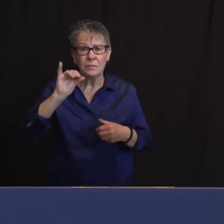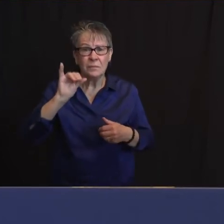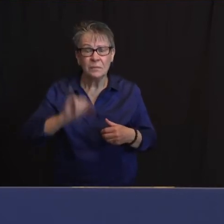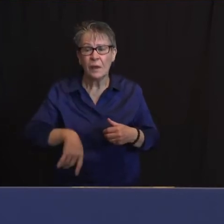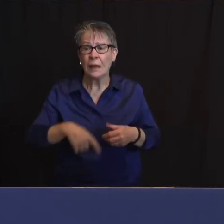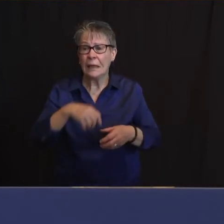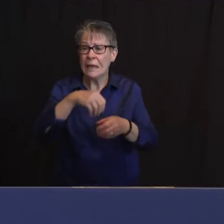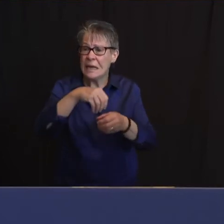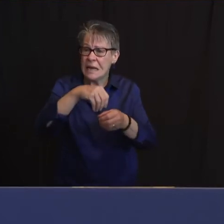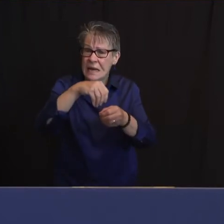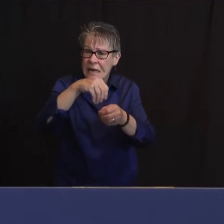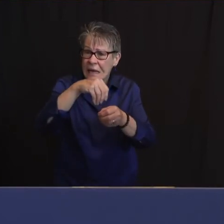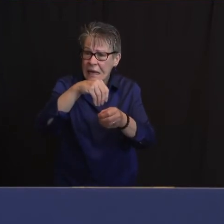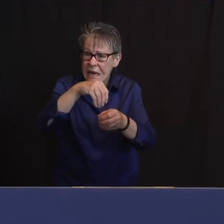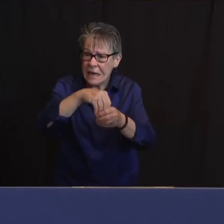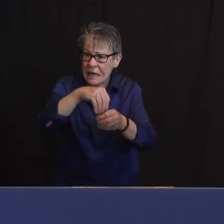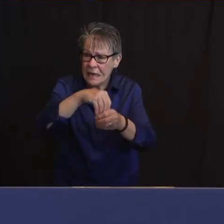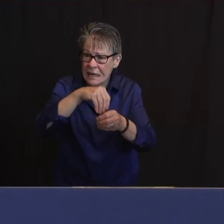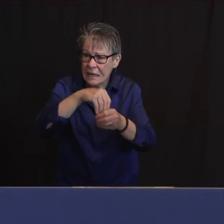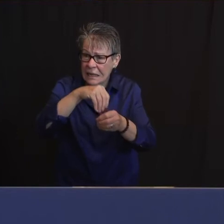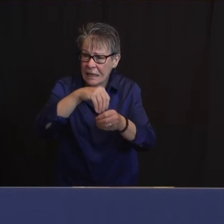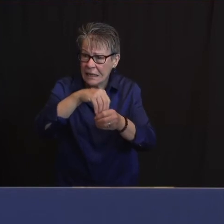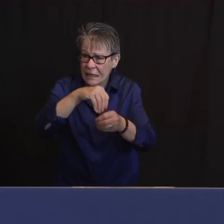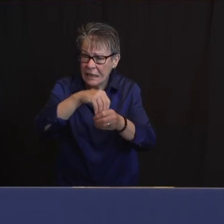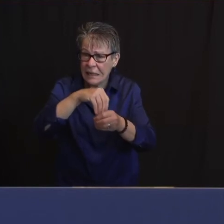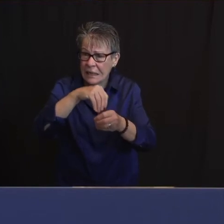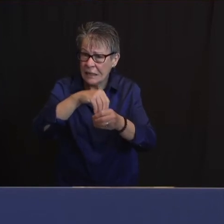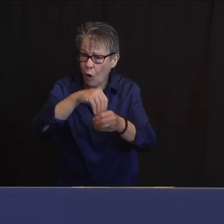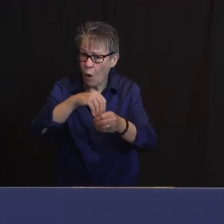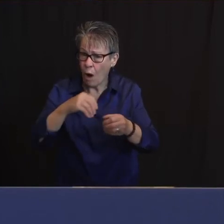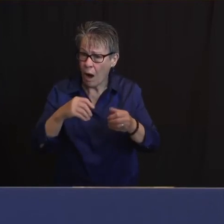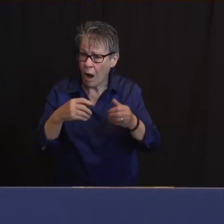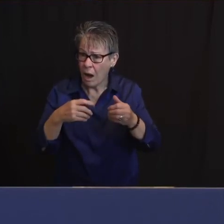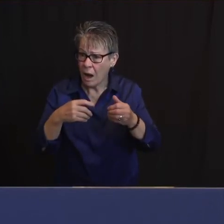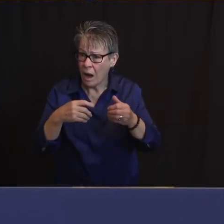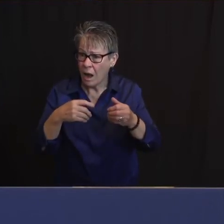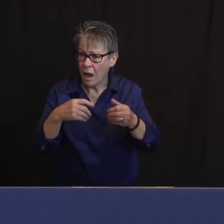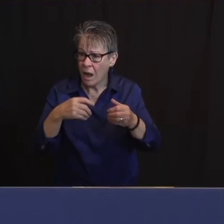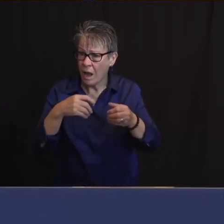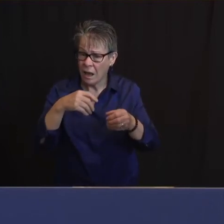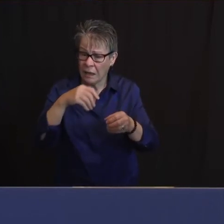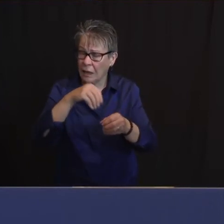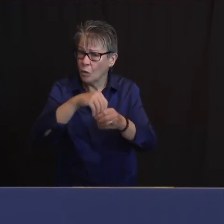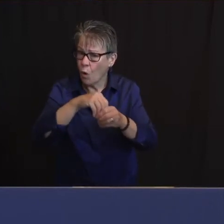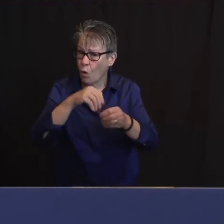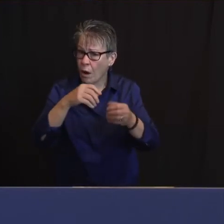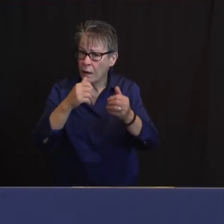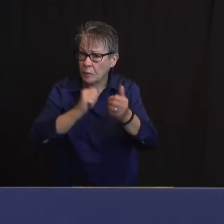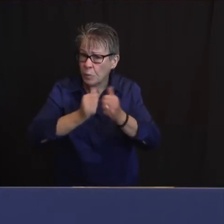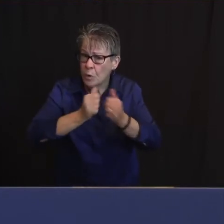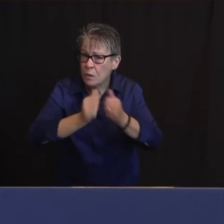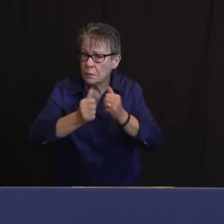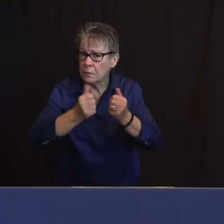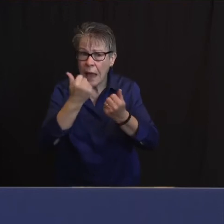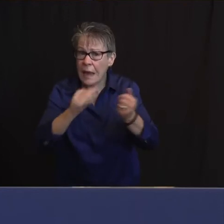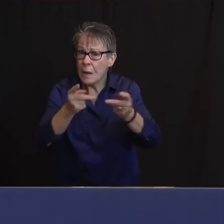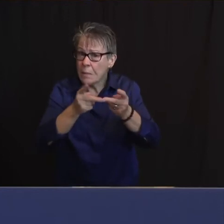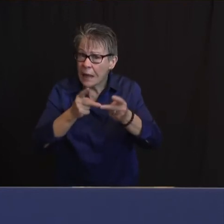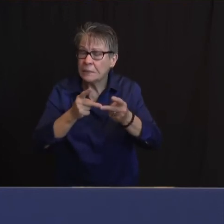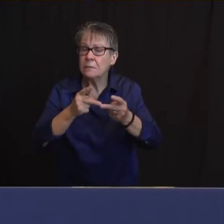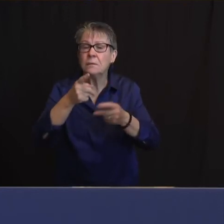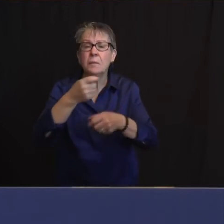in your life, your family, your friends, your neighbors, is wearing one of these to help us continue to drive the numbers down. And if we do